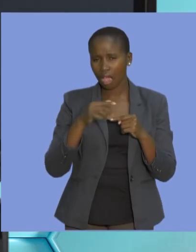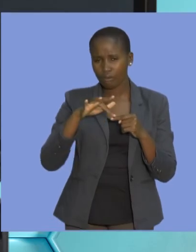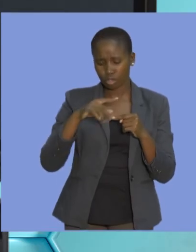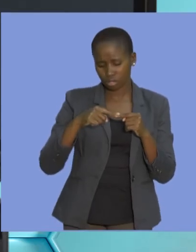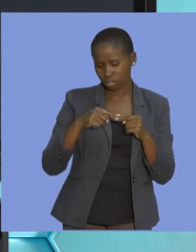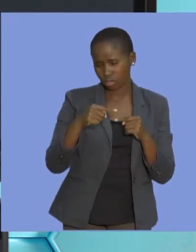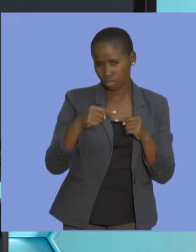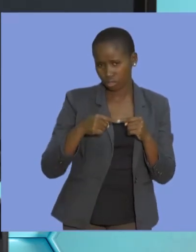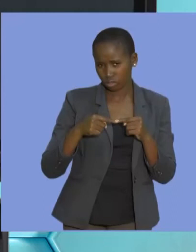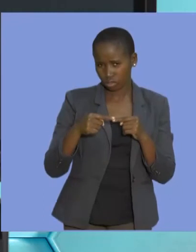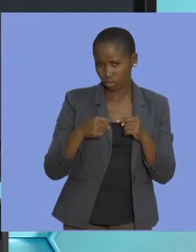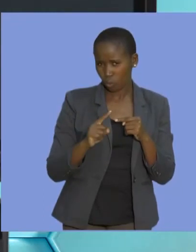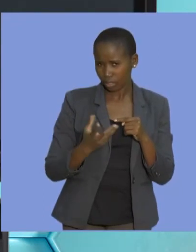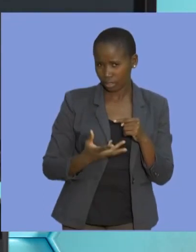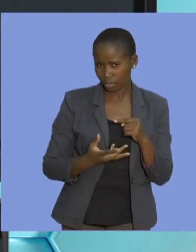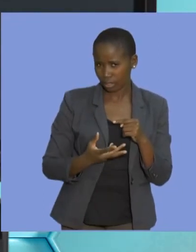far is 21 from the average?